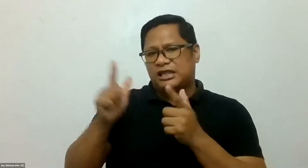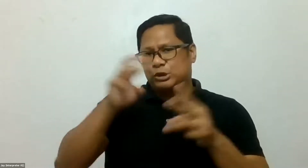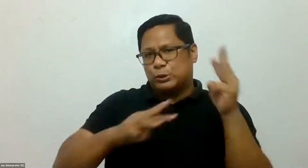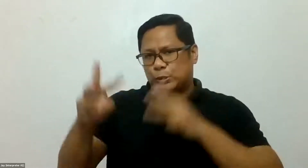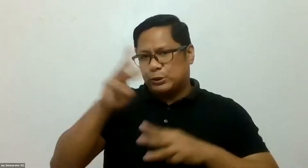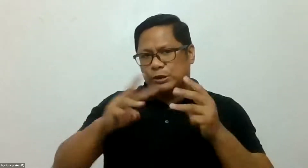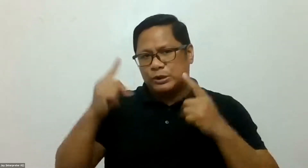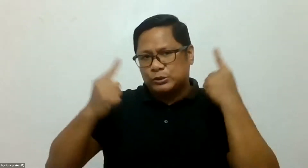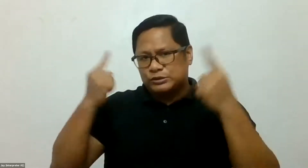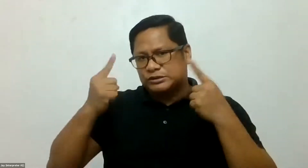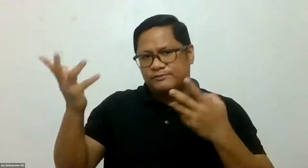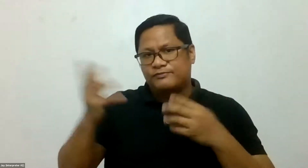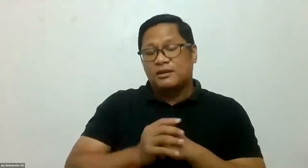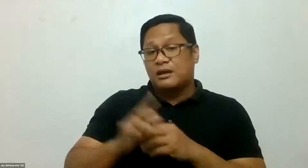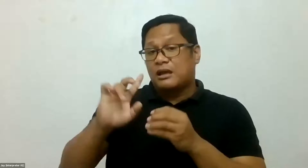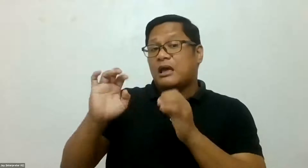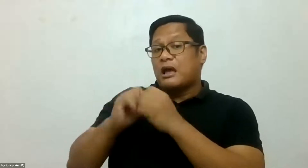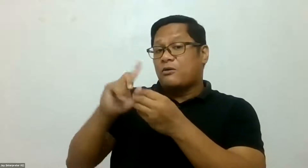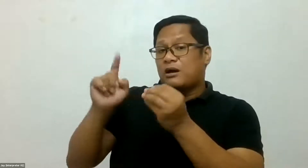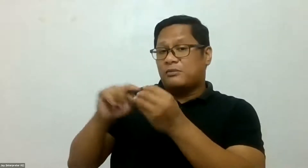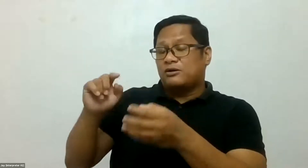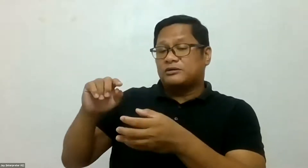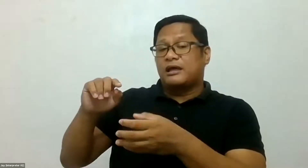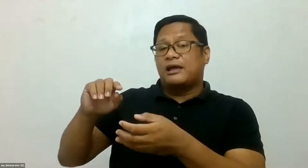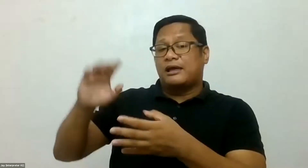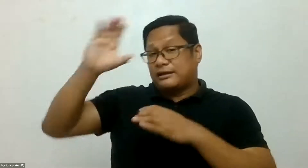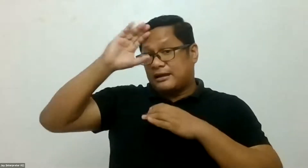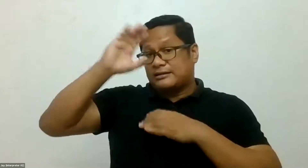And how about the cancer centers, which is actually